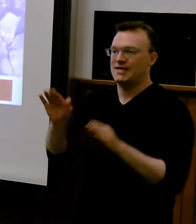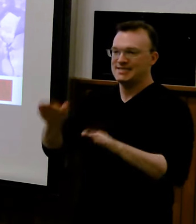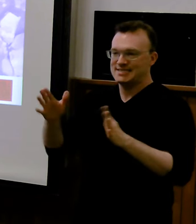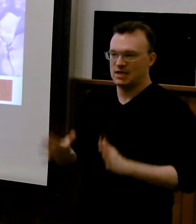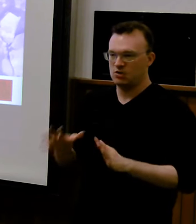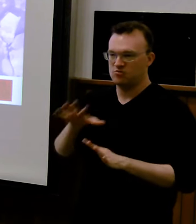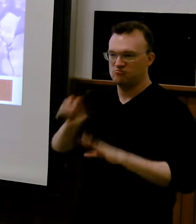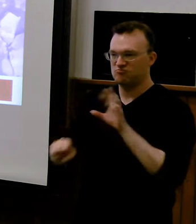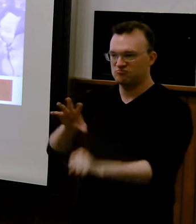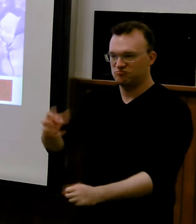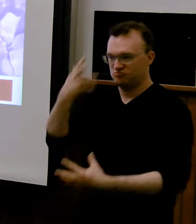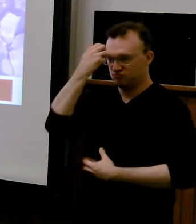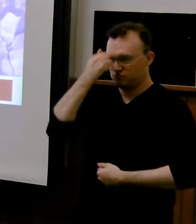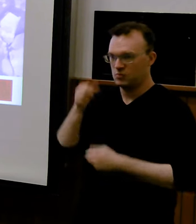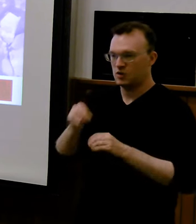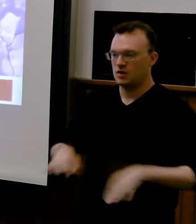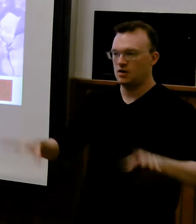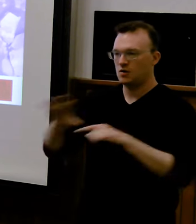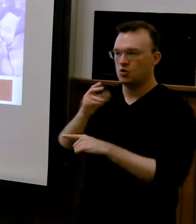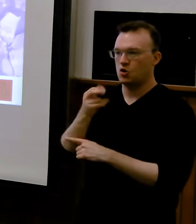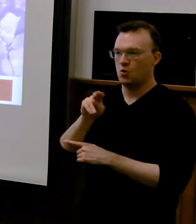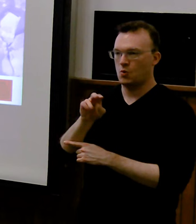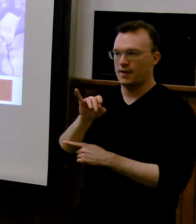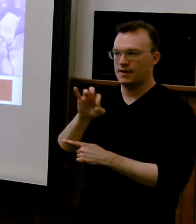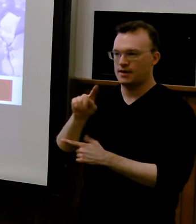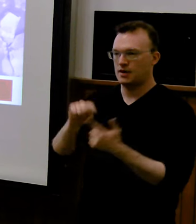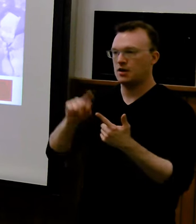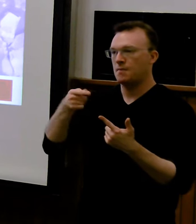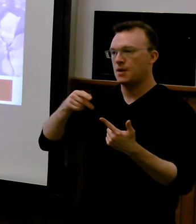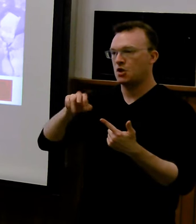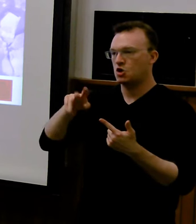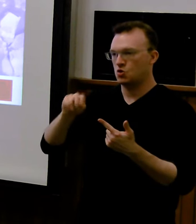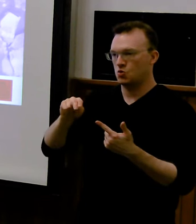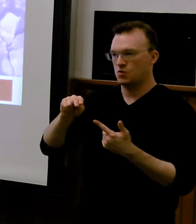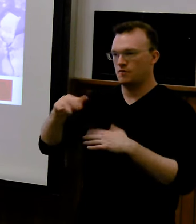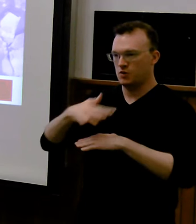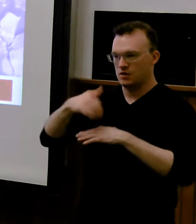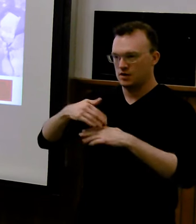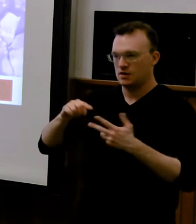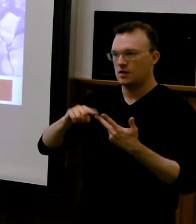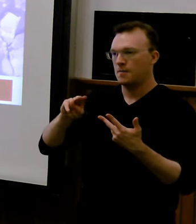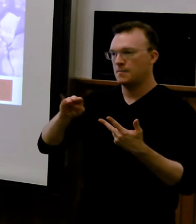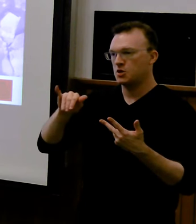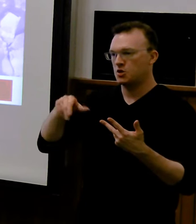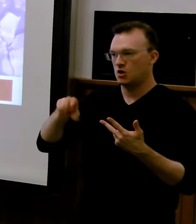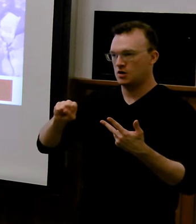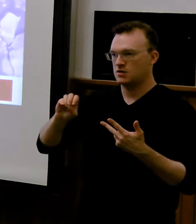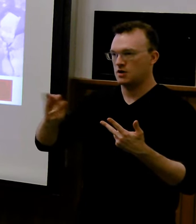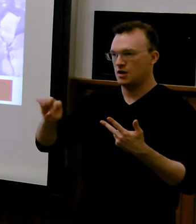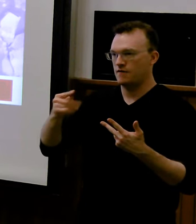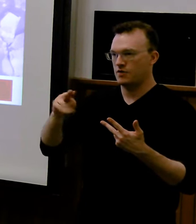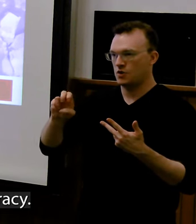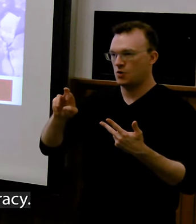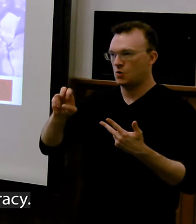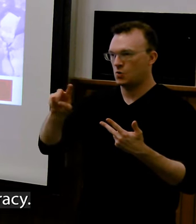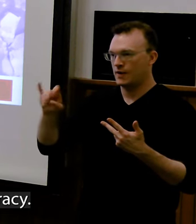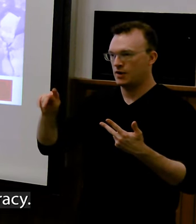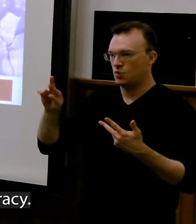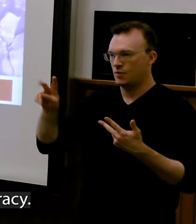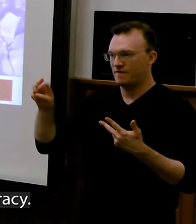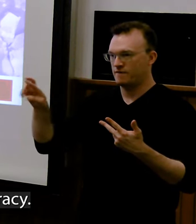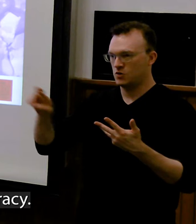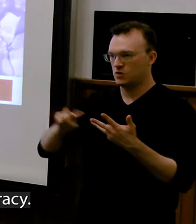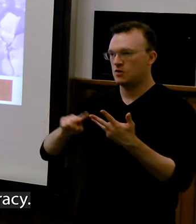the territory of the Huron-Wendat and the Petun First Nations, the Mississaugas of the Credit River, and